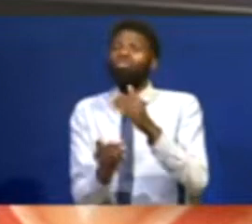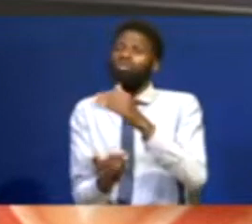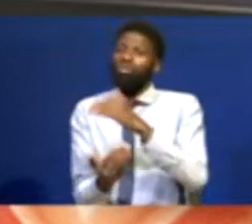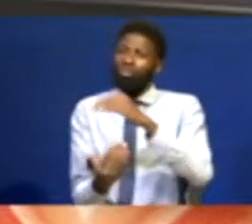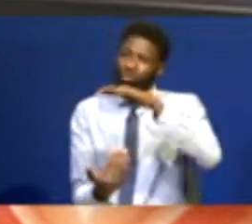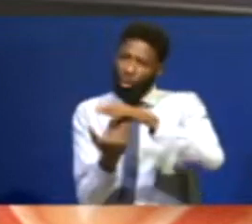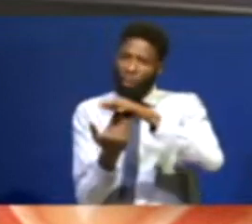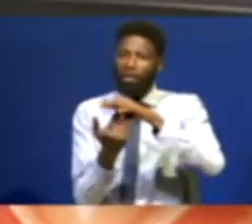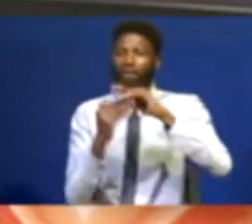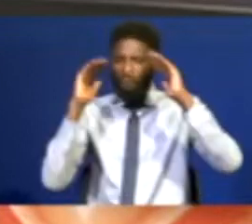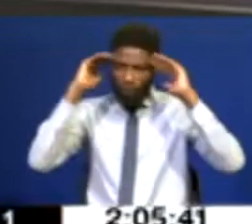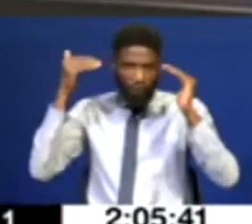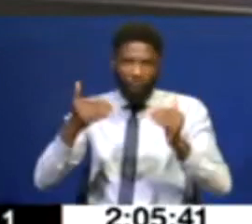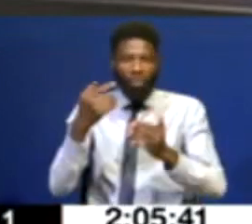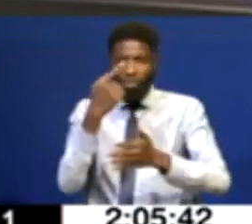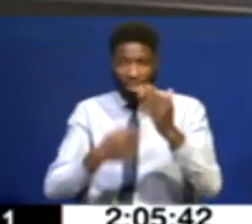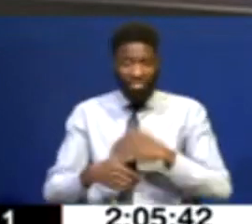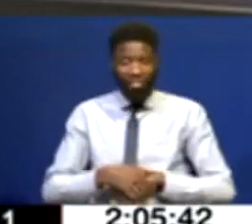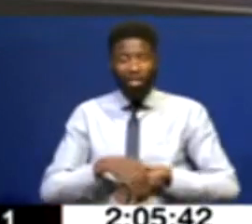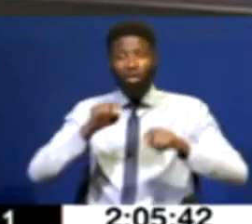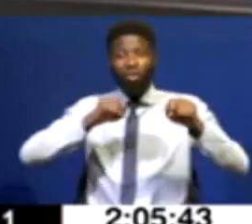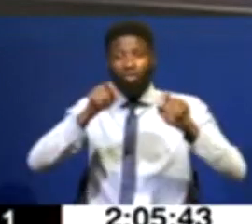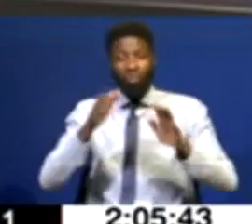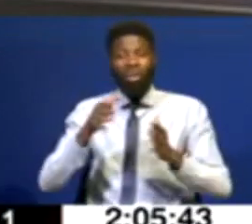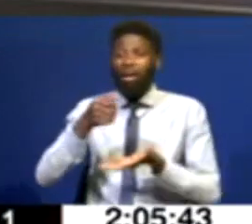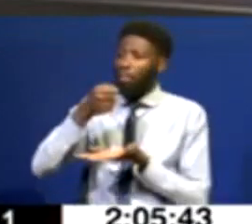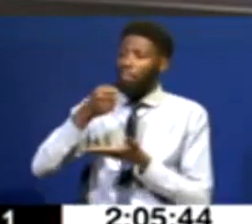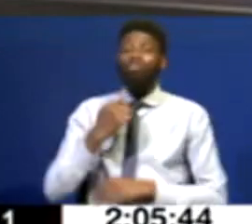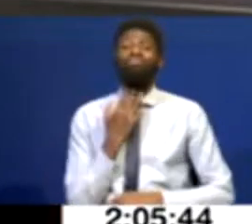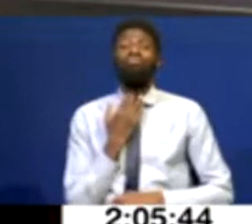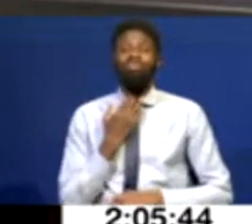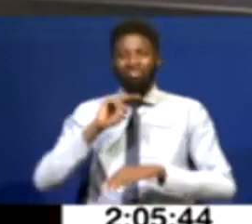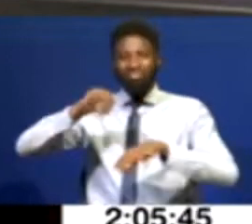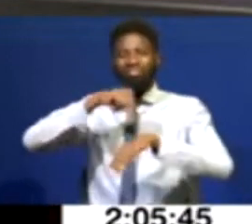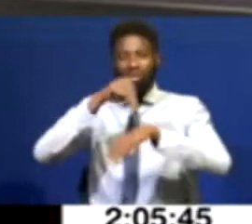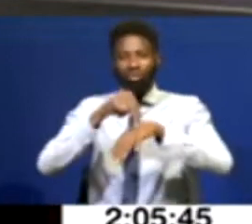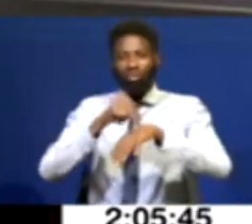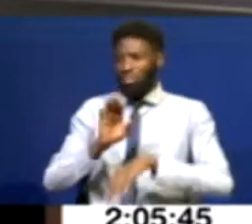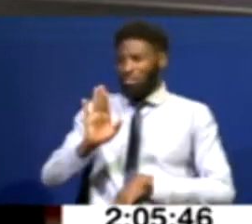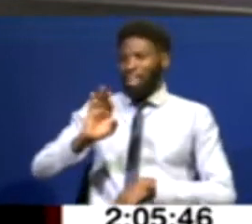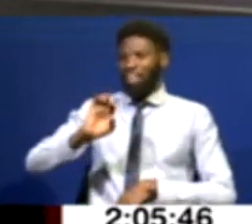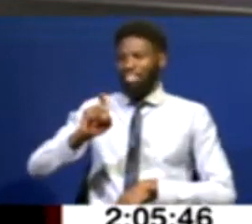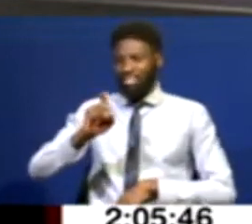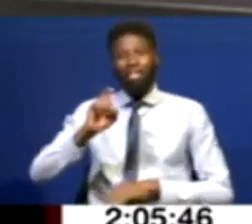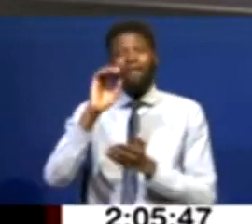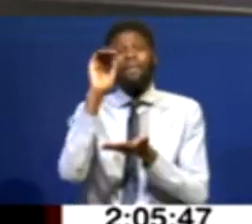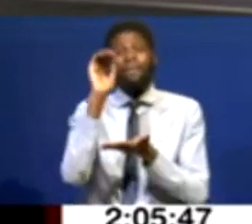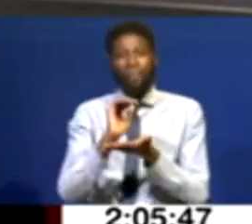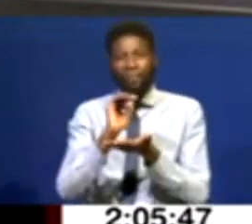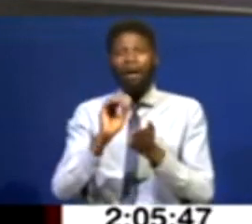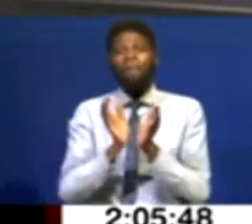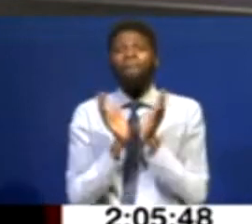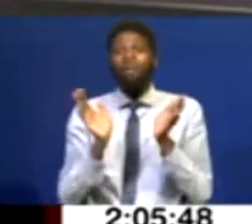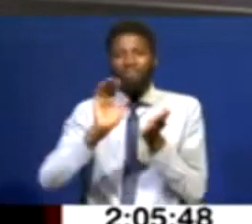Controller of Budget now wants the national executive to eliminate wastage of public funds even as